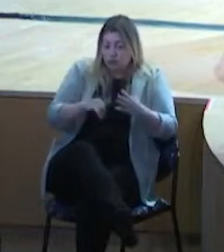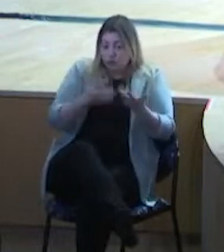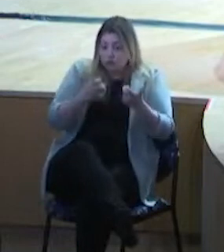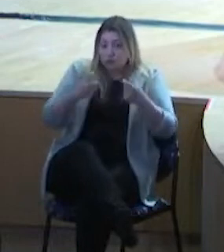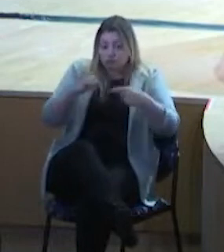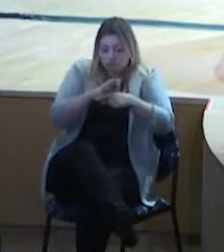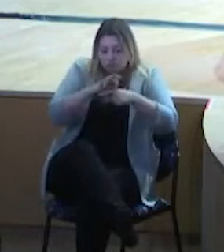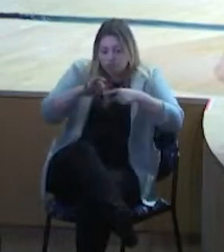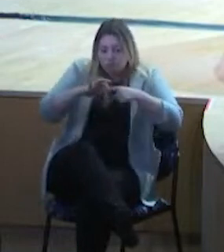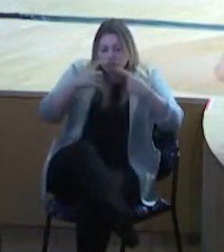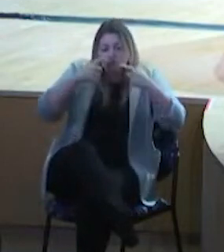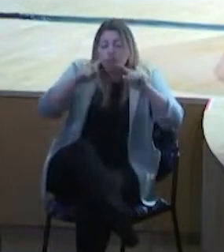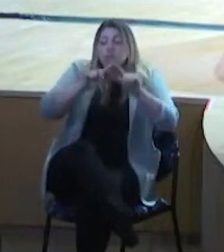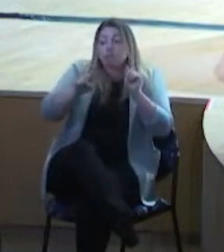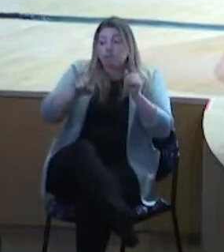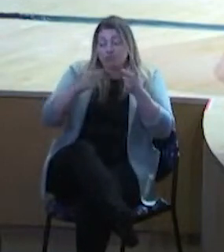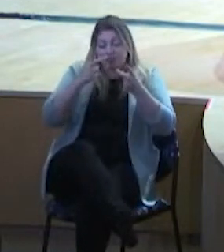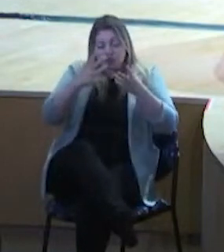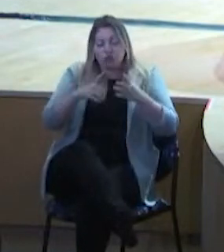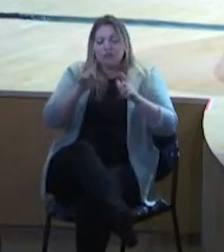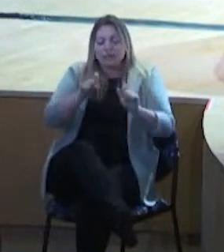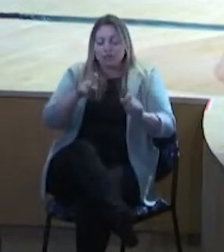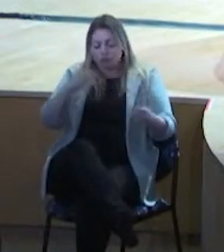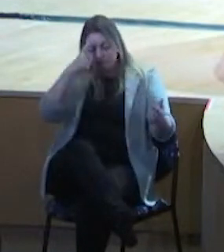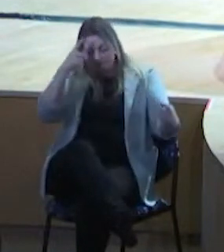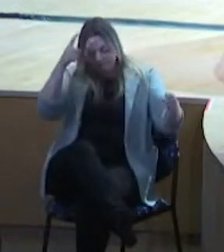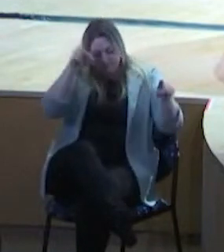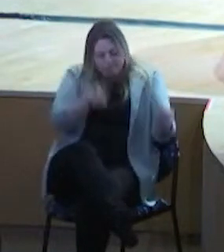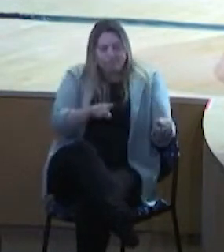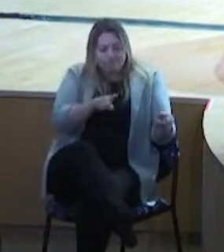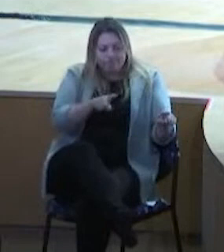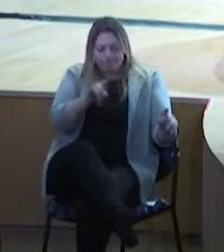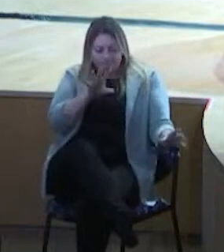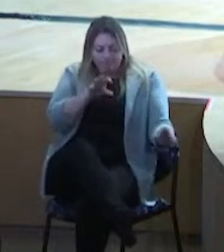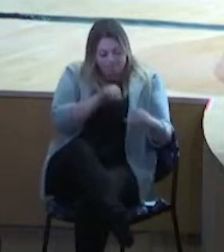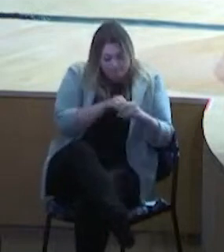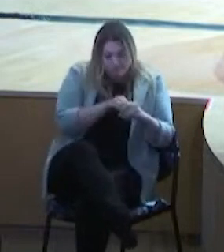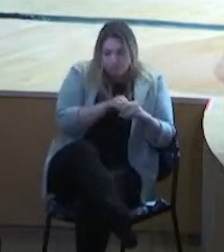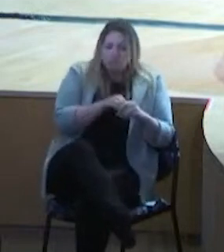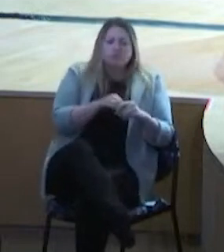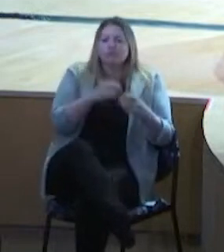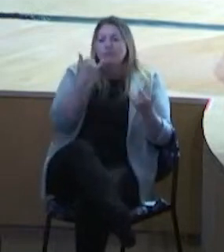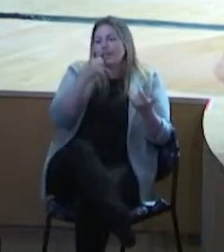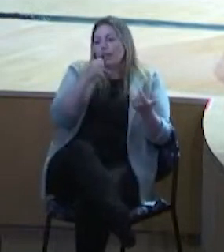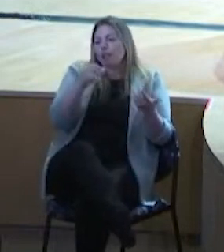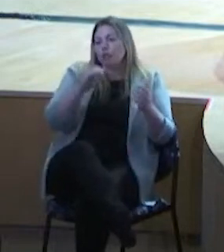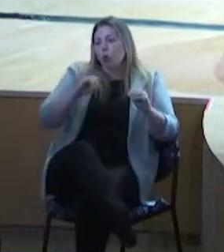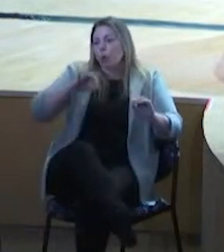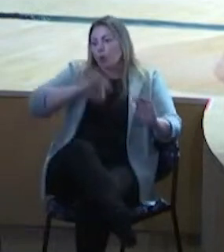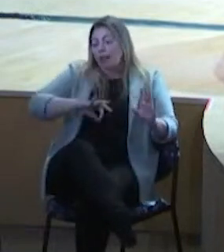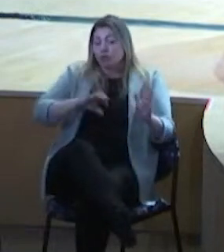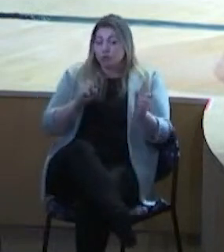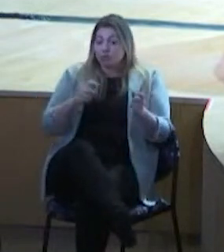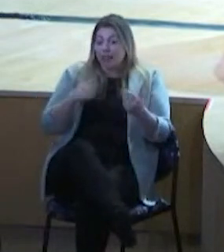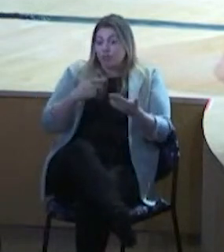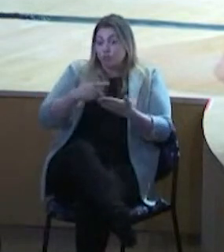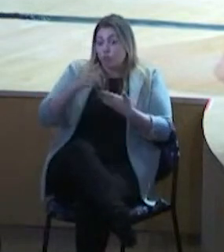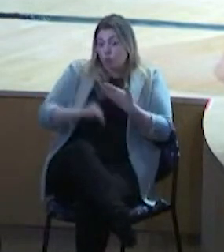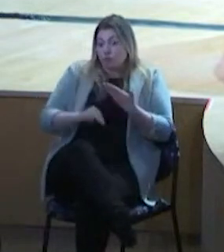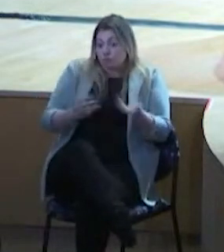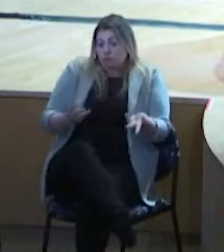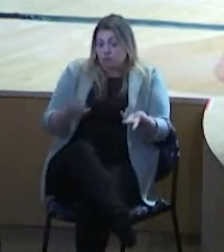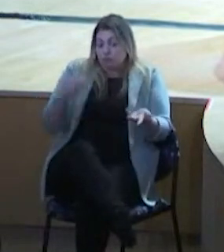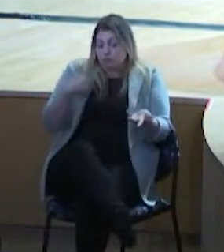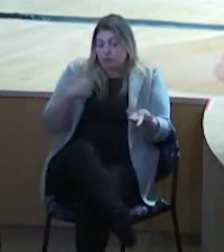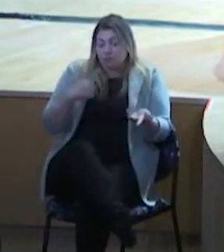but the visitor needs to buy in. Otherwise, there's definitely no gain. So there are programs there. You know, at